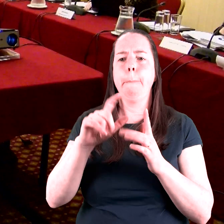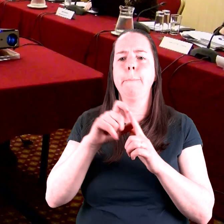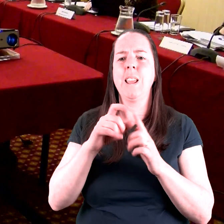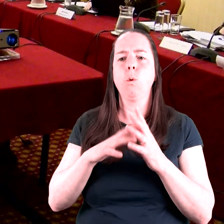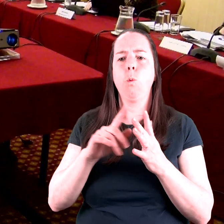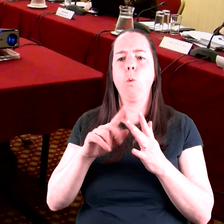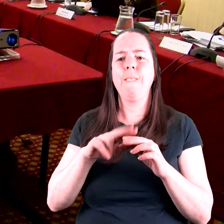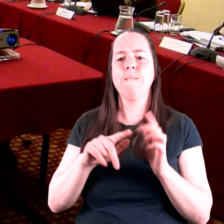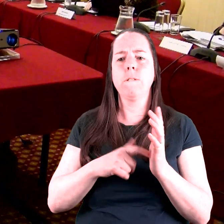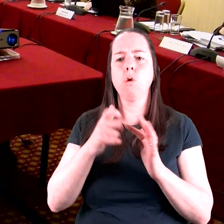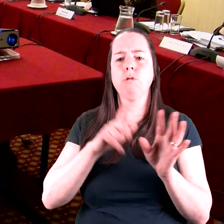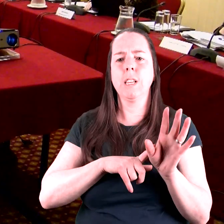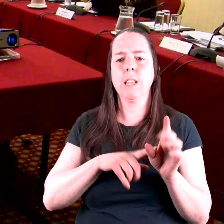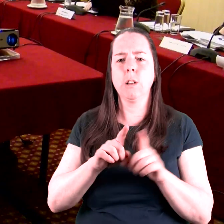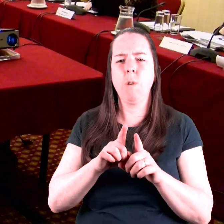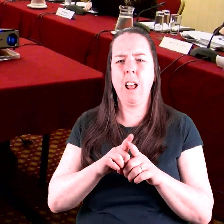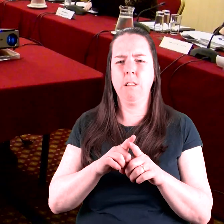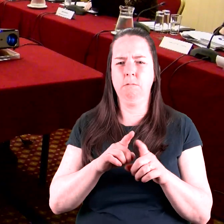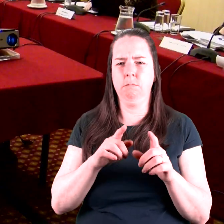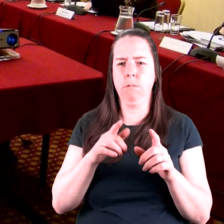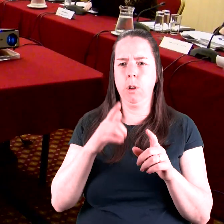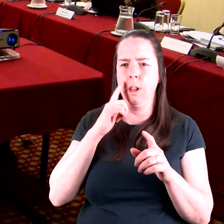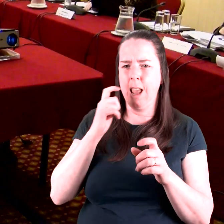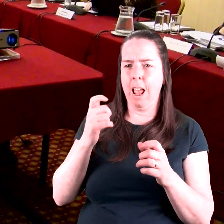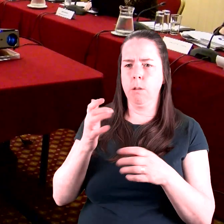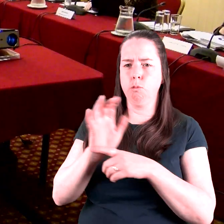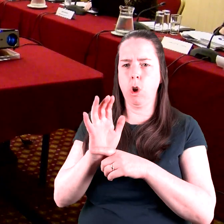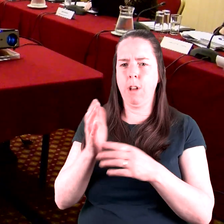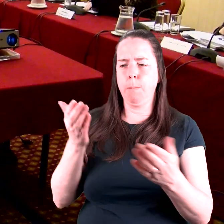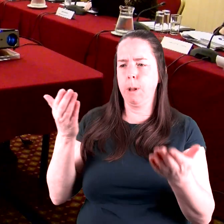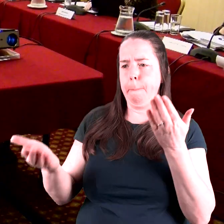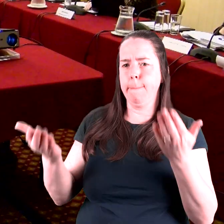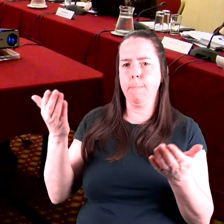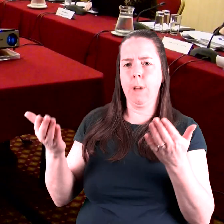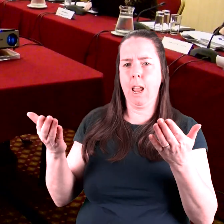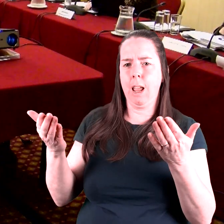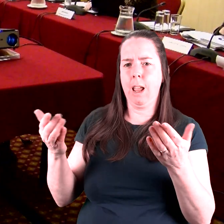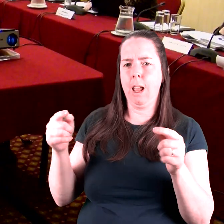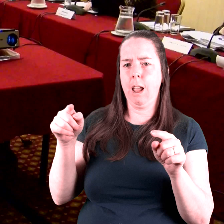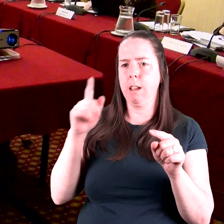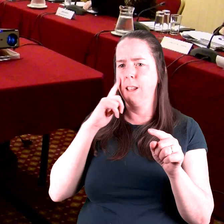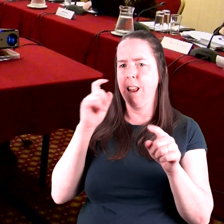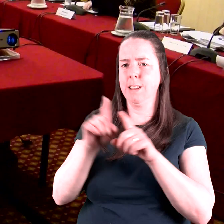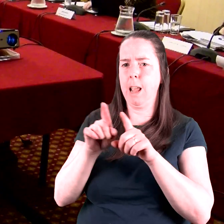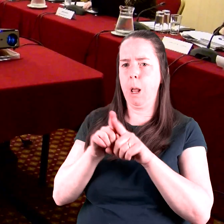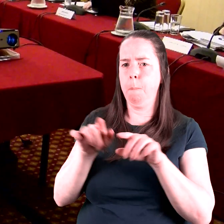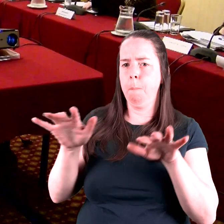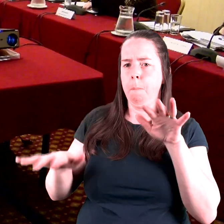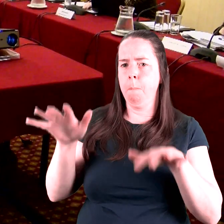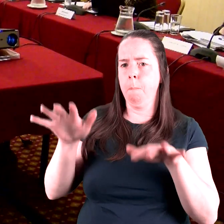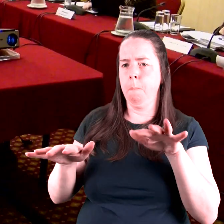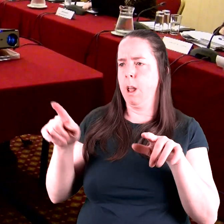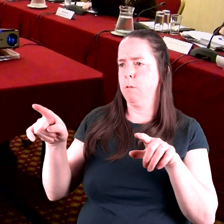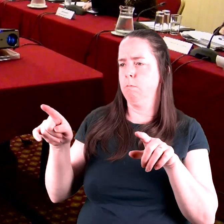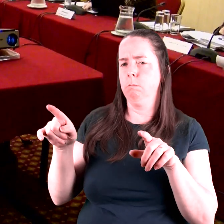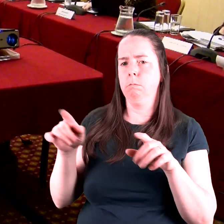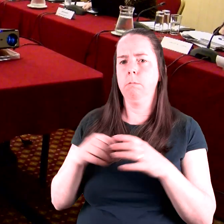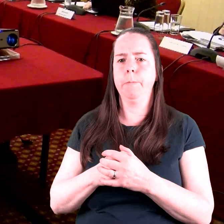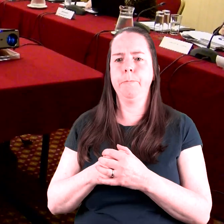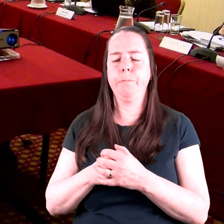well. So will we get comparable programmes coming through to address the other